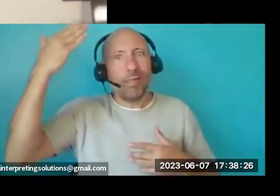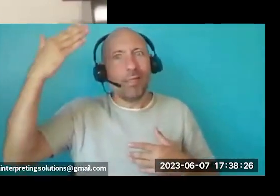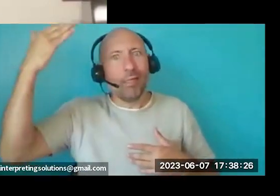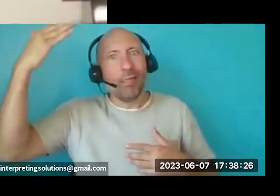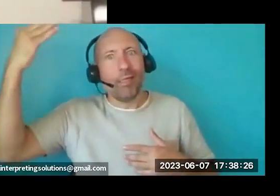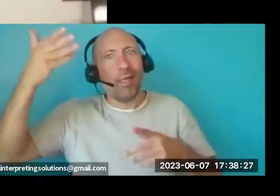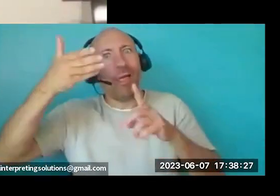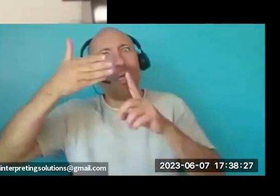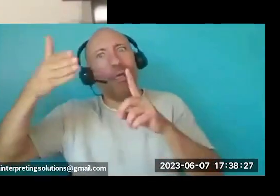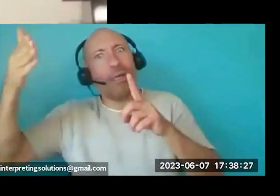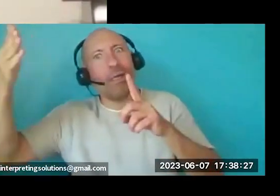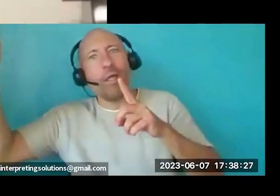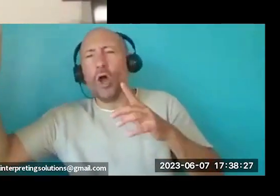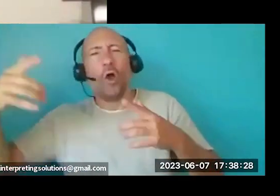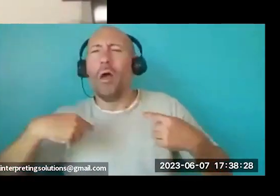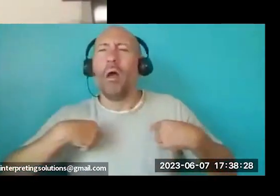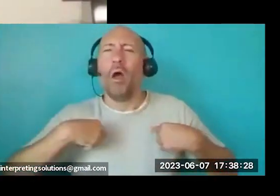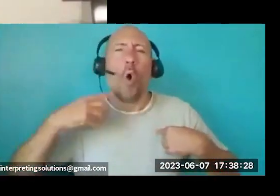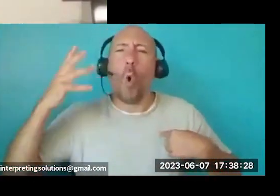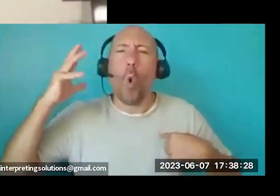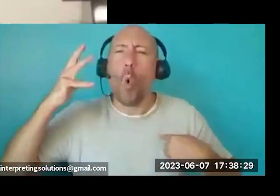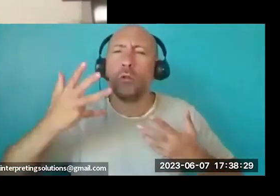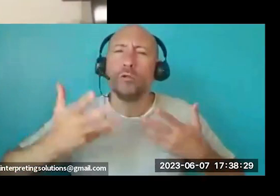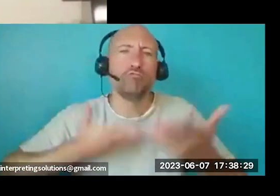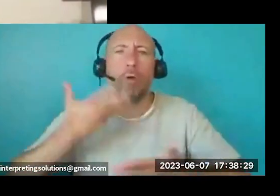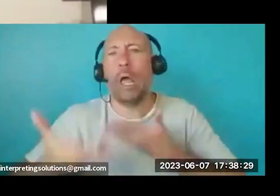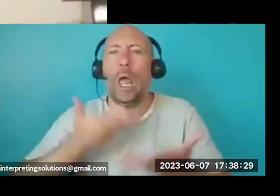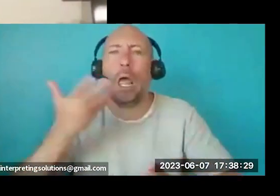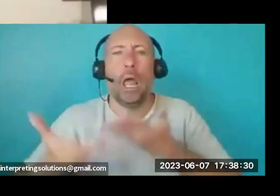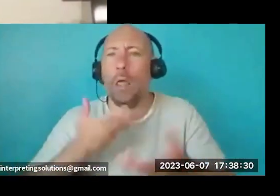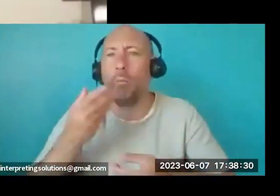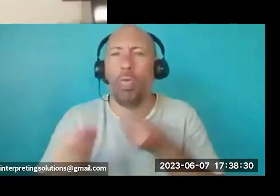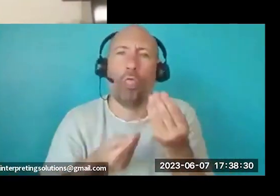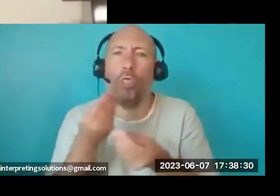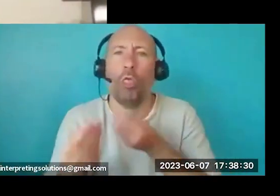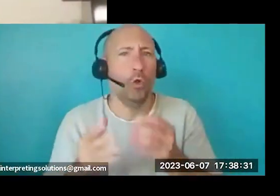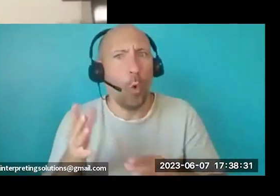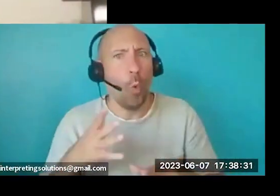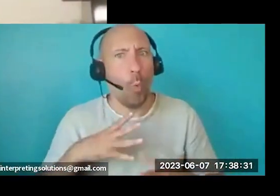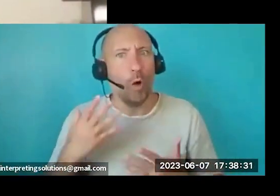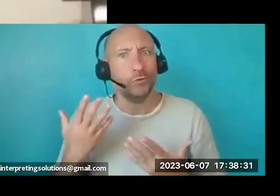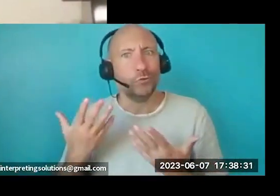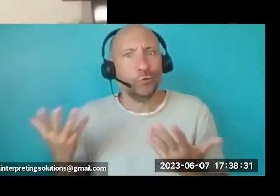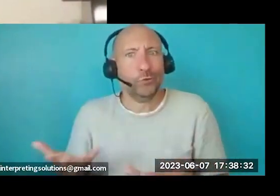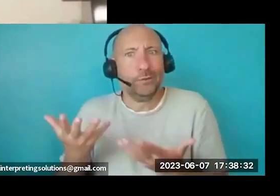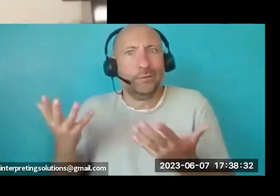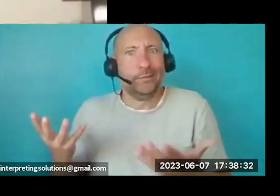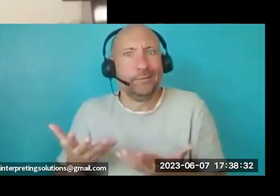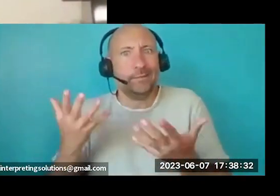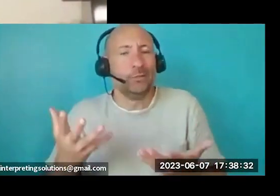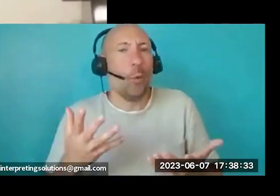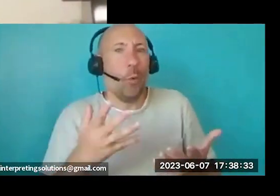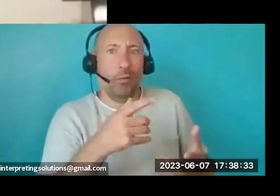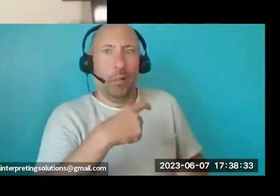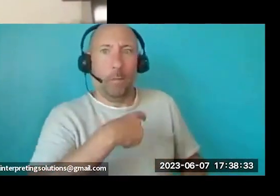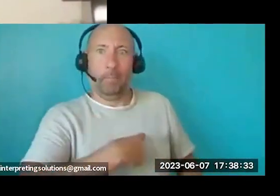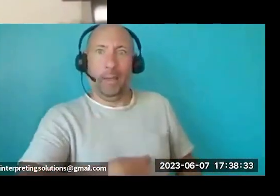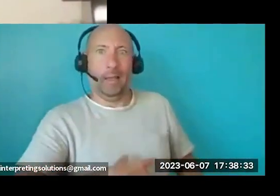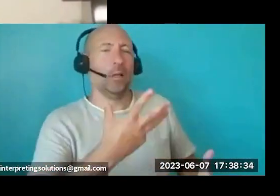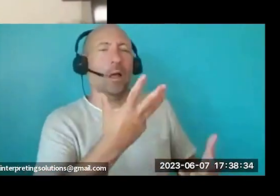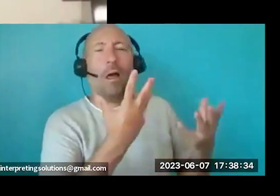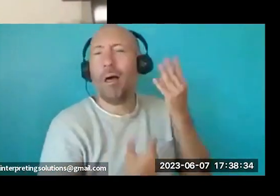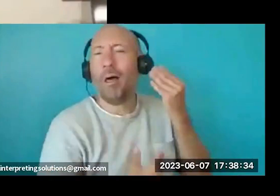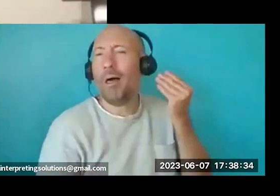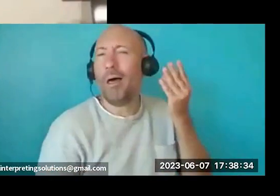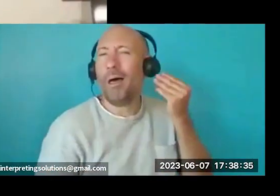not provide clear-cut things that people simply stick to. We would like to give either, rather, guidelines